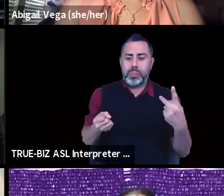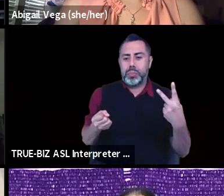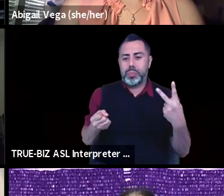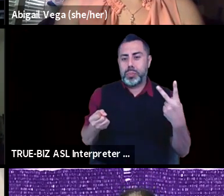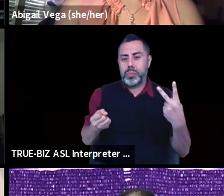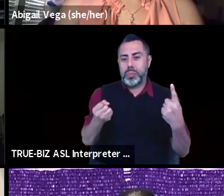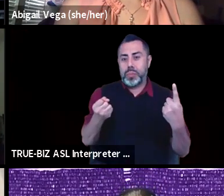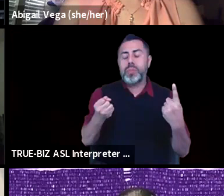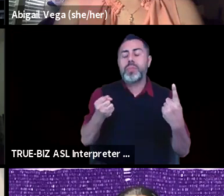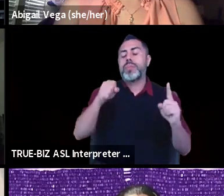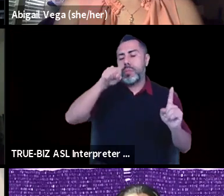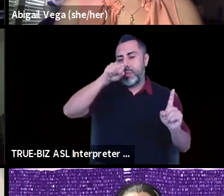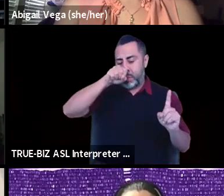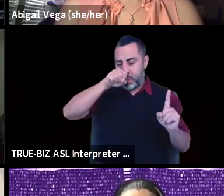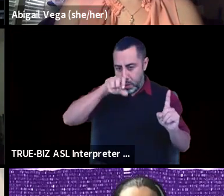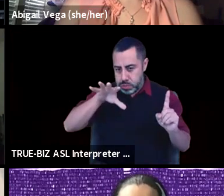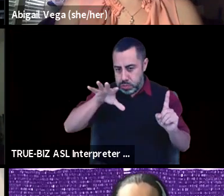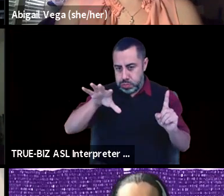5, 4, 3, 2, 1. Exhale,